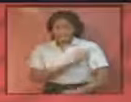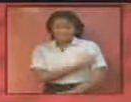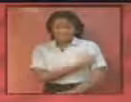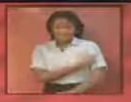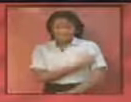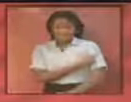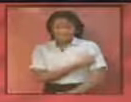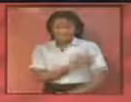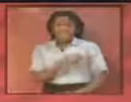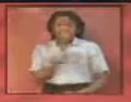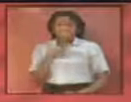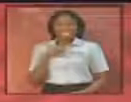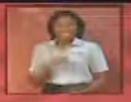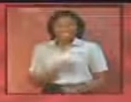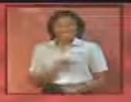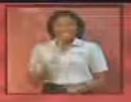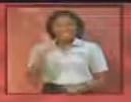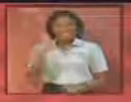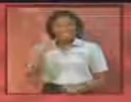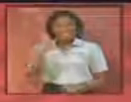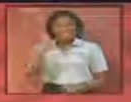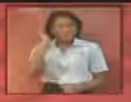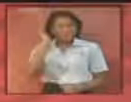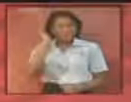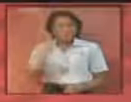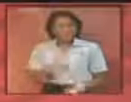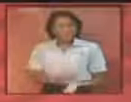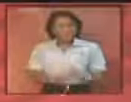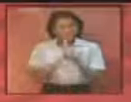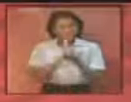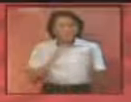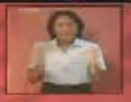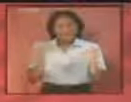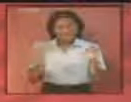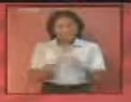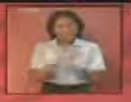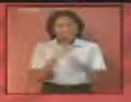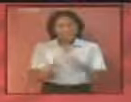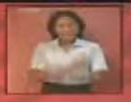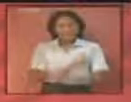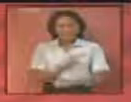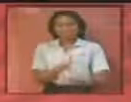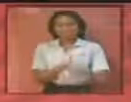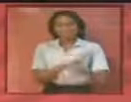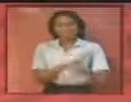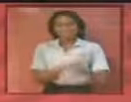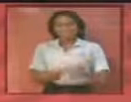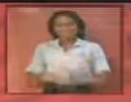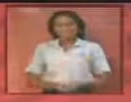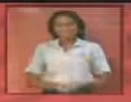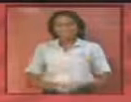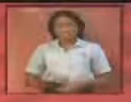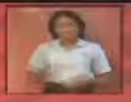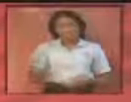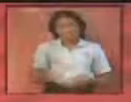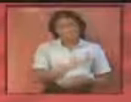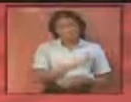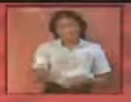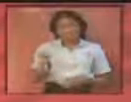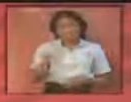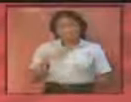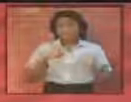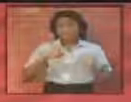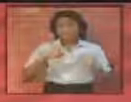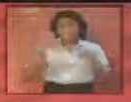So Sinopharm would be expected to perform very similarly to Sinovac. We also have data from the Seychelles,